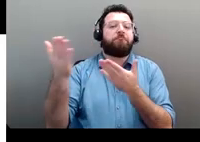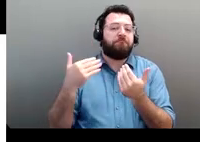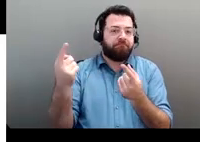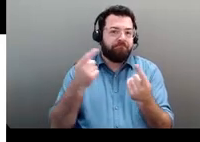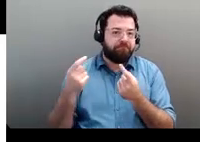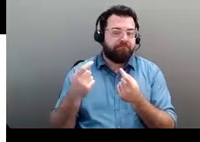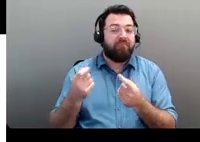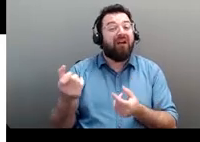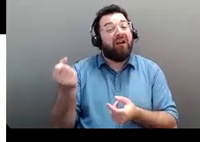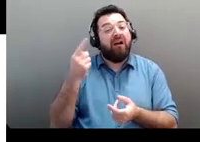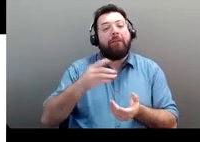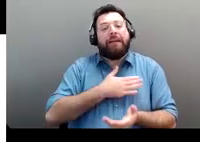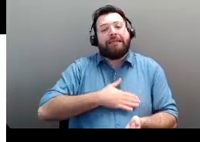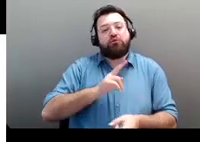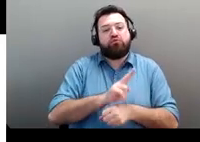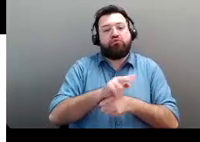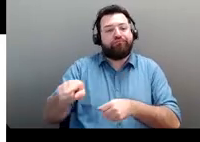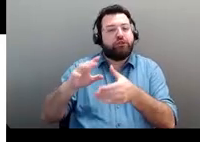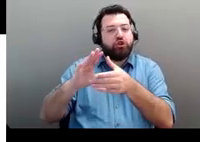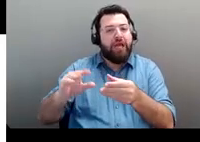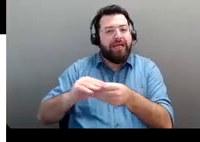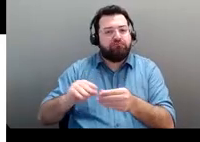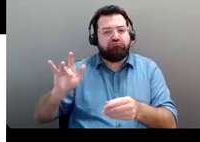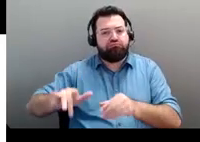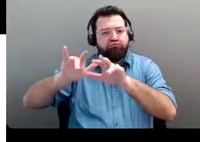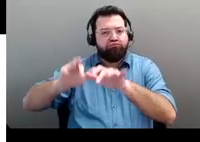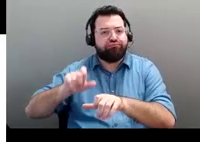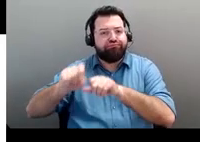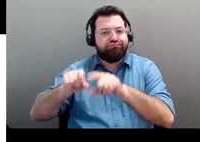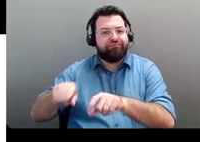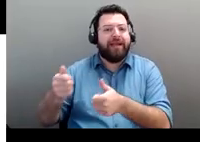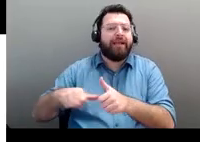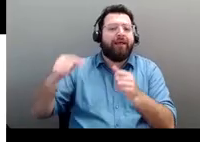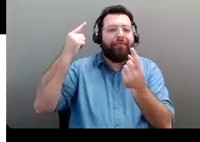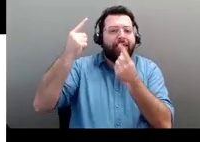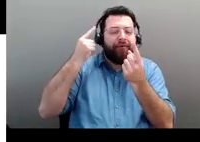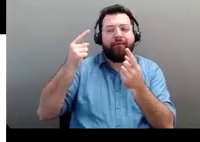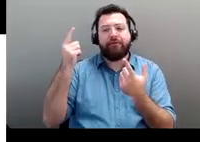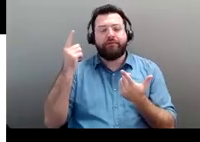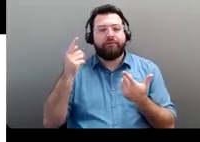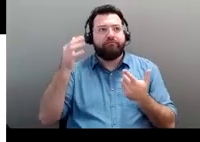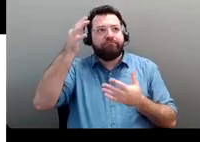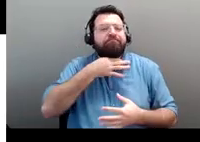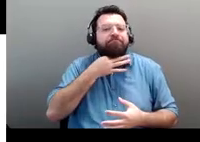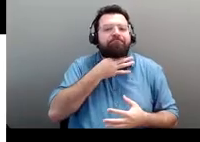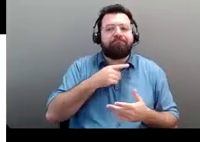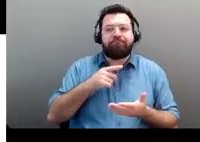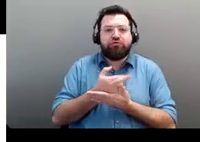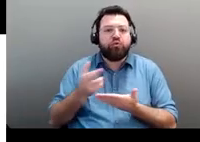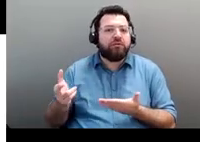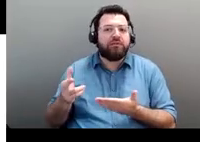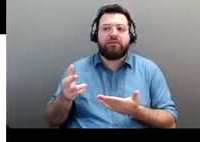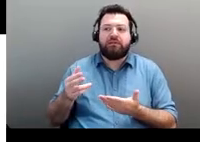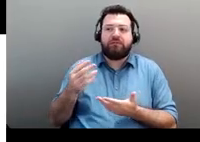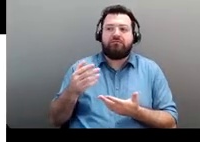chat feature to share your thoughts, questions, any resources, or just anything that you're doing